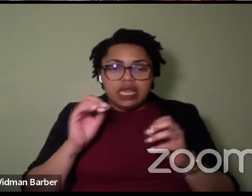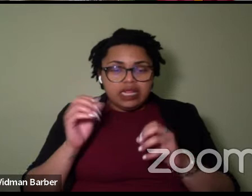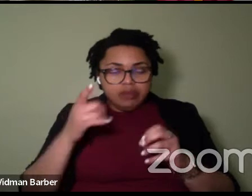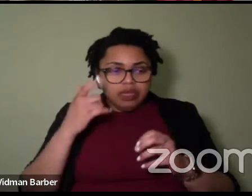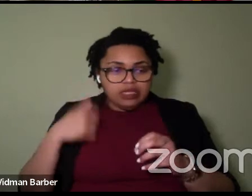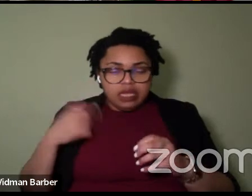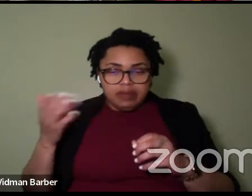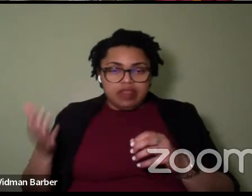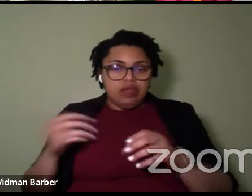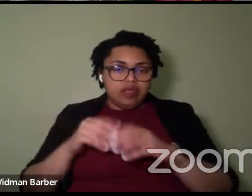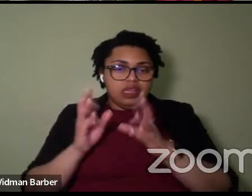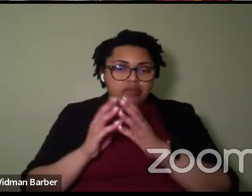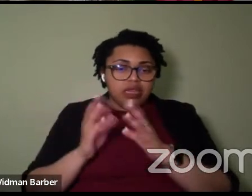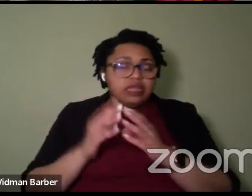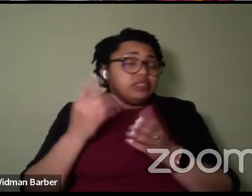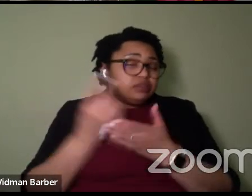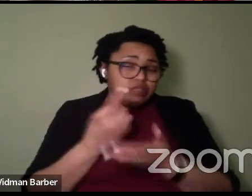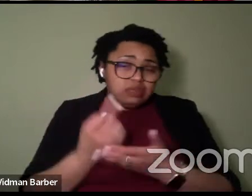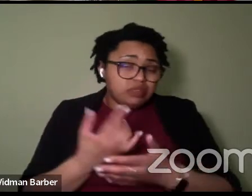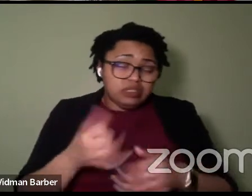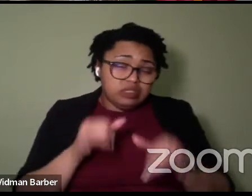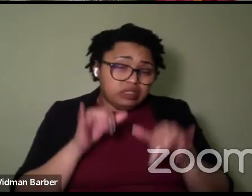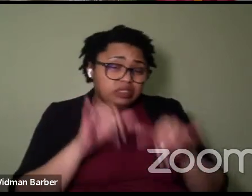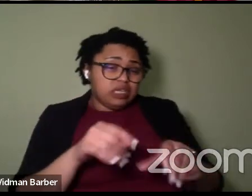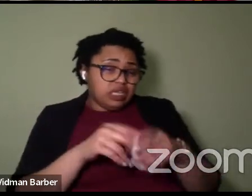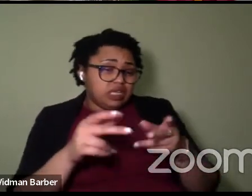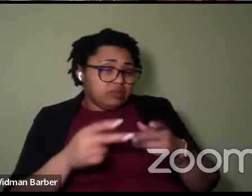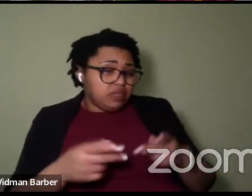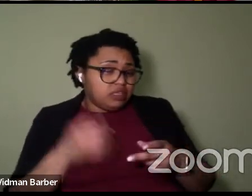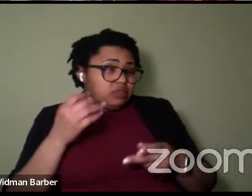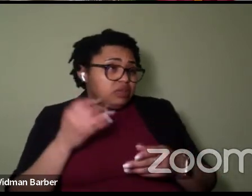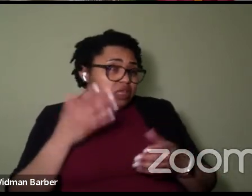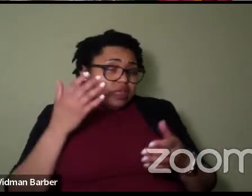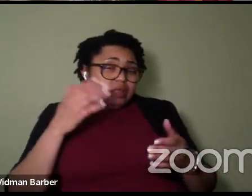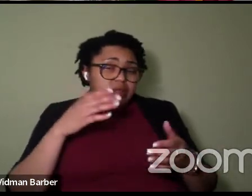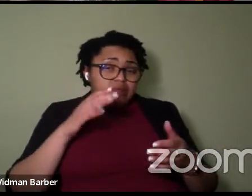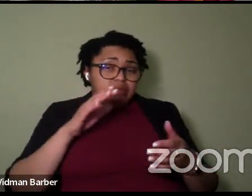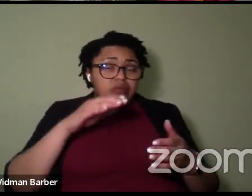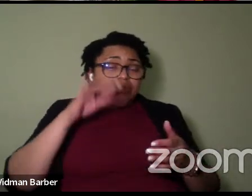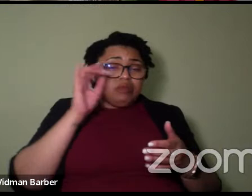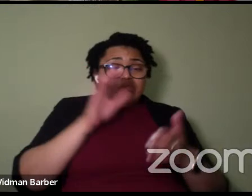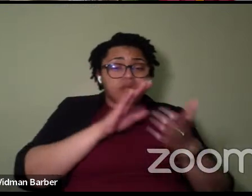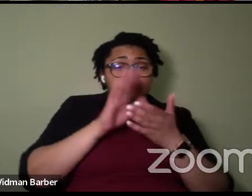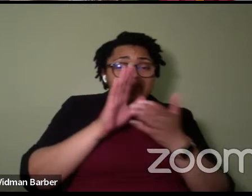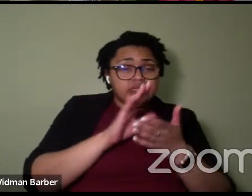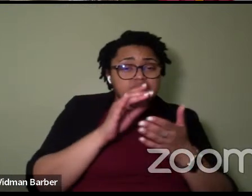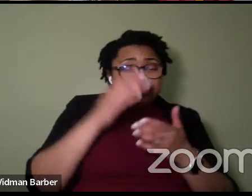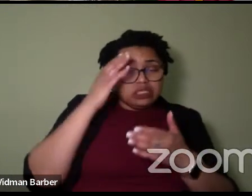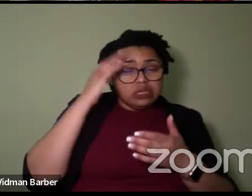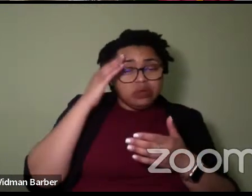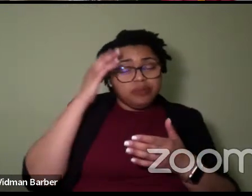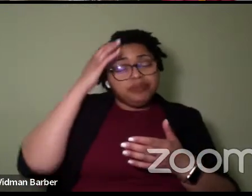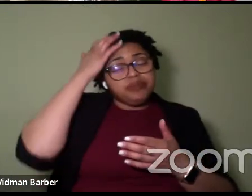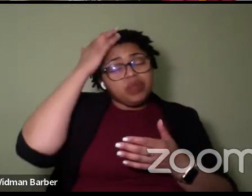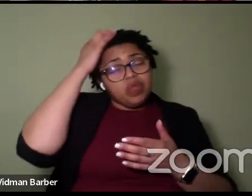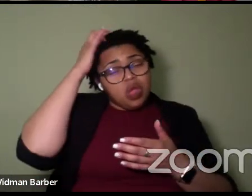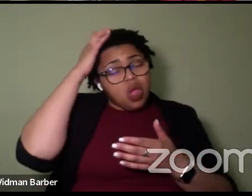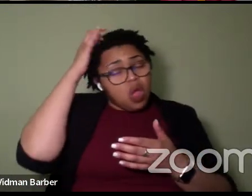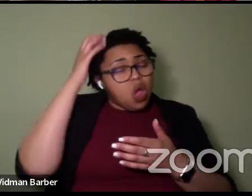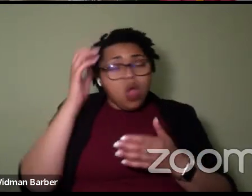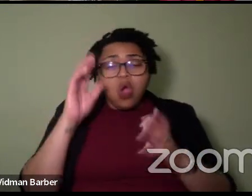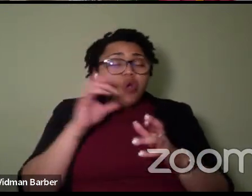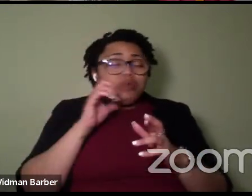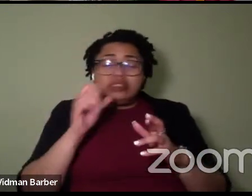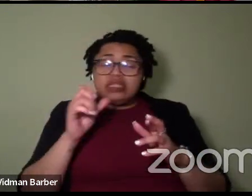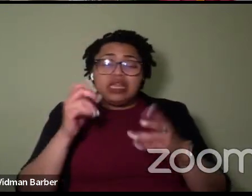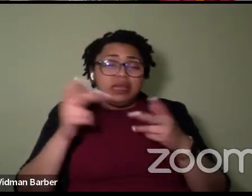to remain in the space so that the presence is known. And I think hope is not a state of joy. Hope is not, I believe that we're going to all get to the promised land